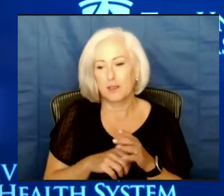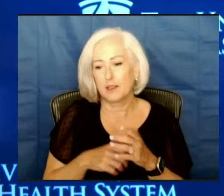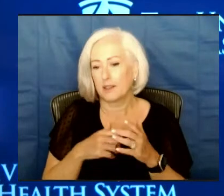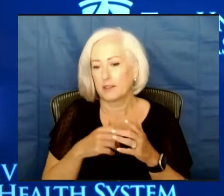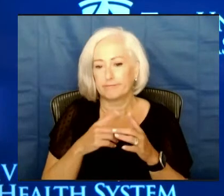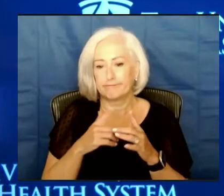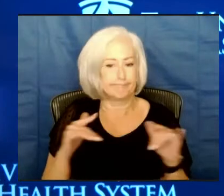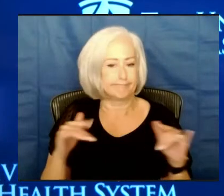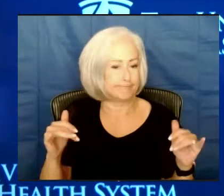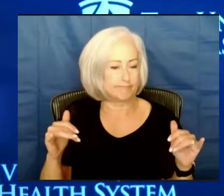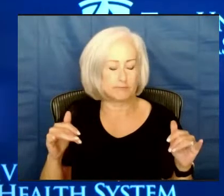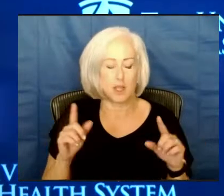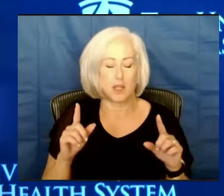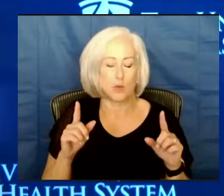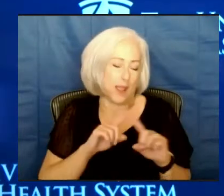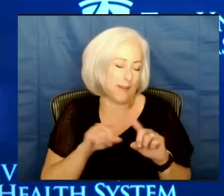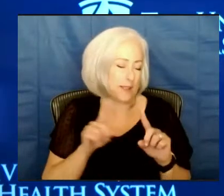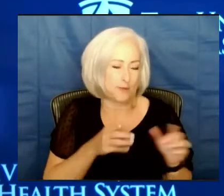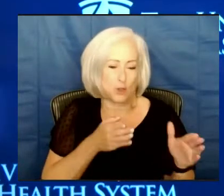But